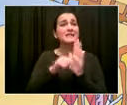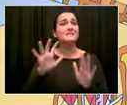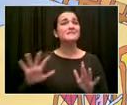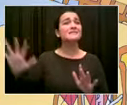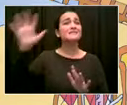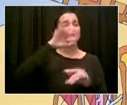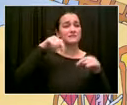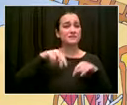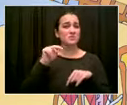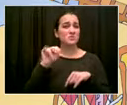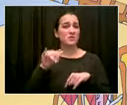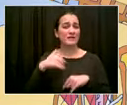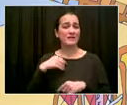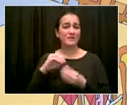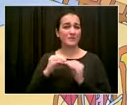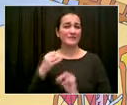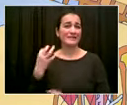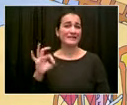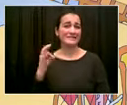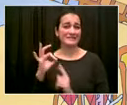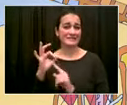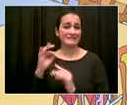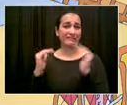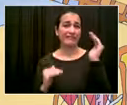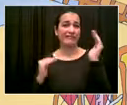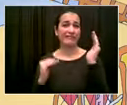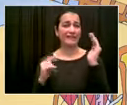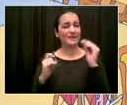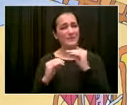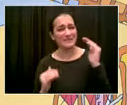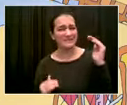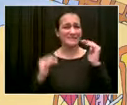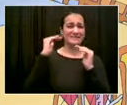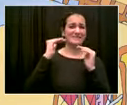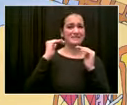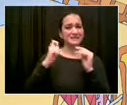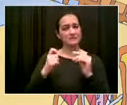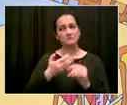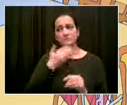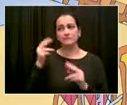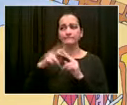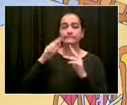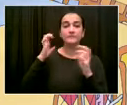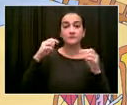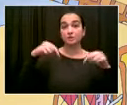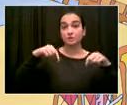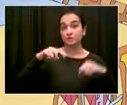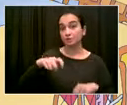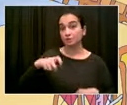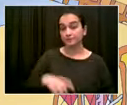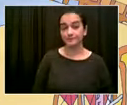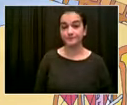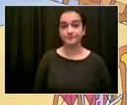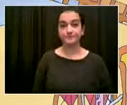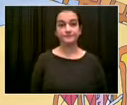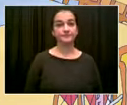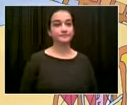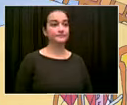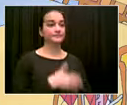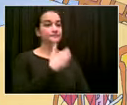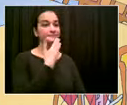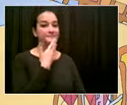Okay, thank you for that. And now pivoting over to the survivors of Hurricane Ida, you know, the families that were